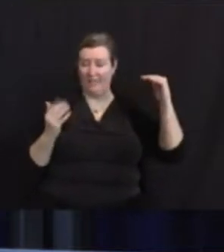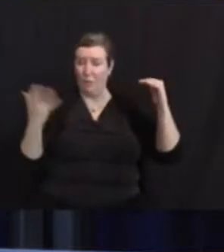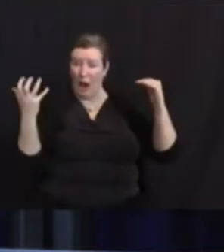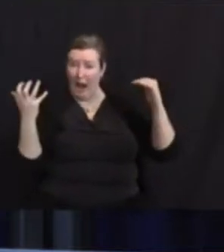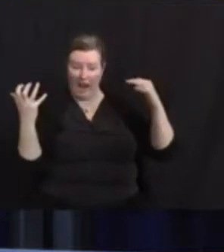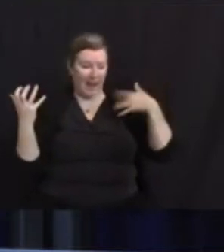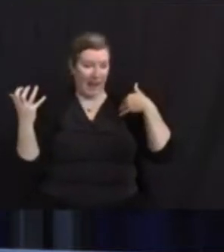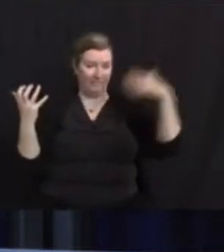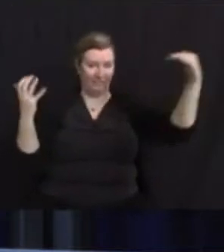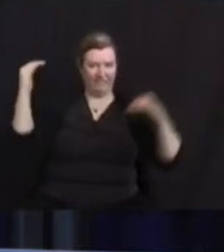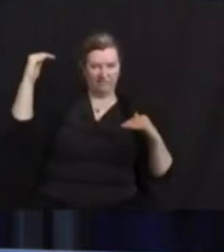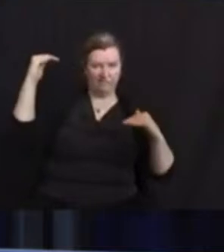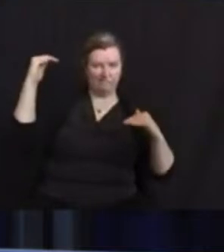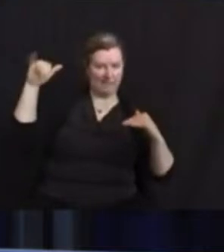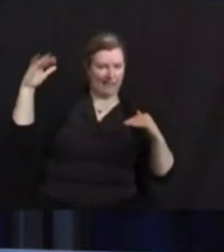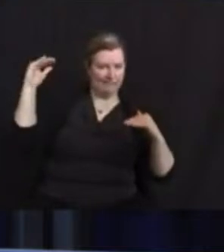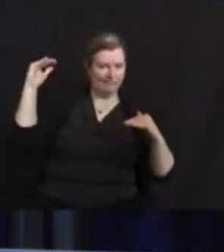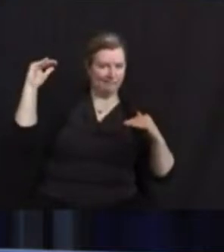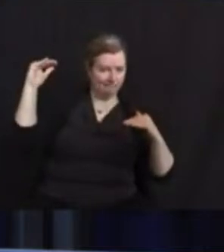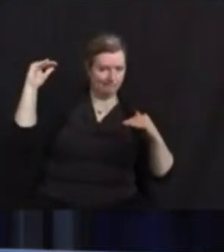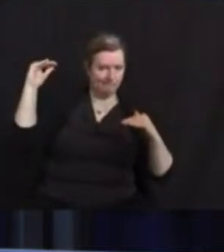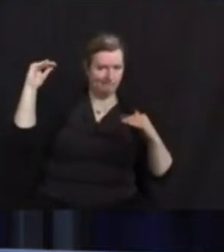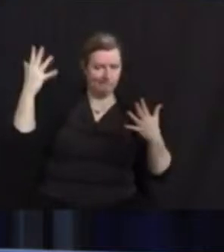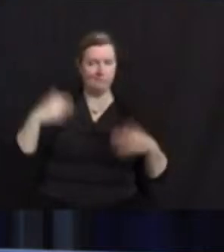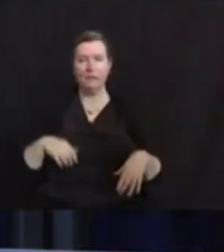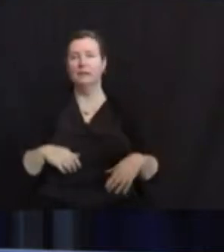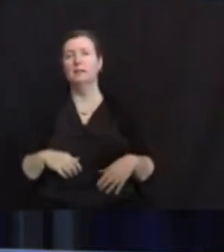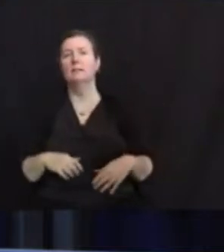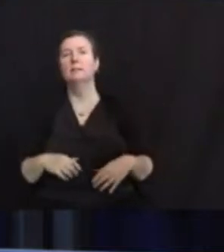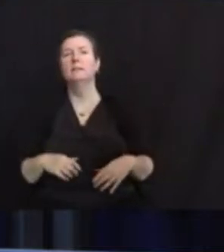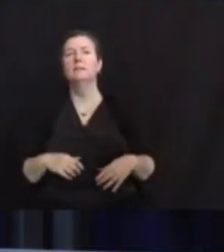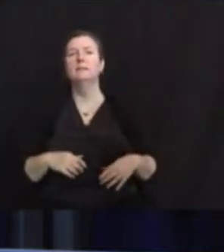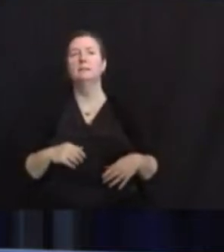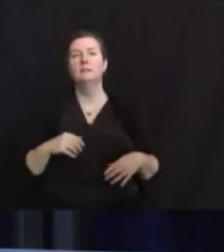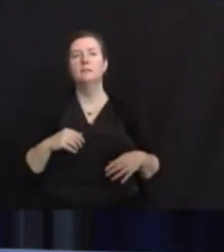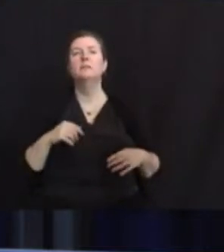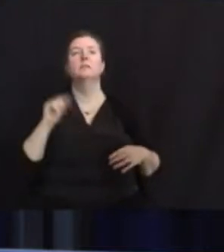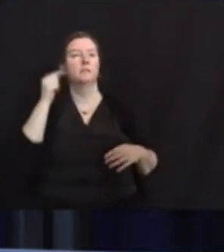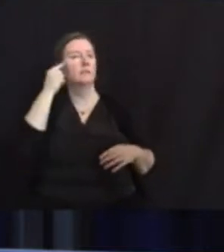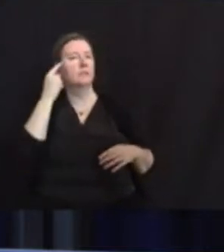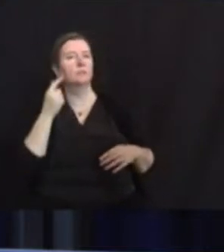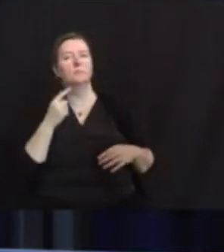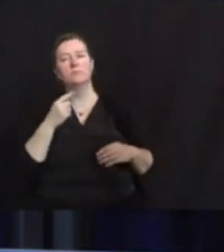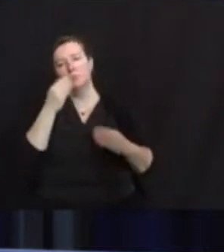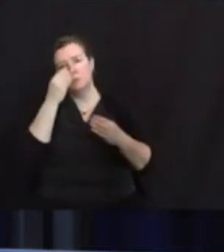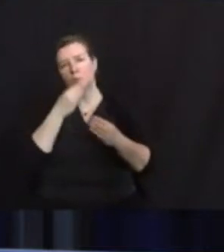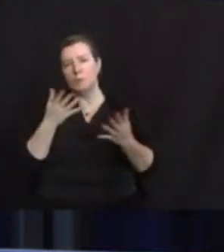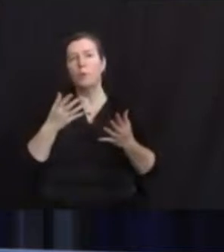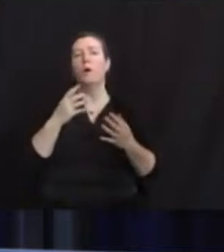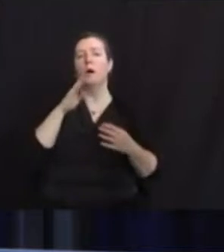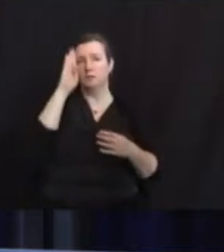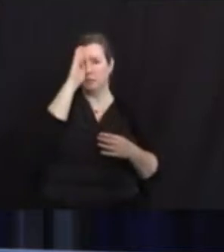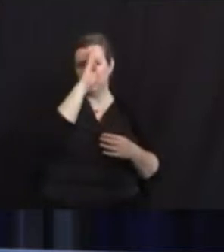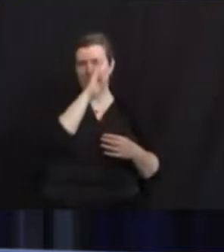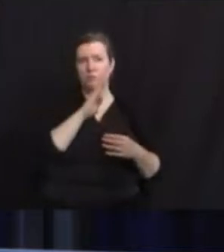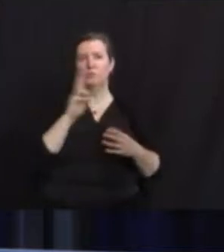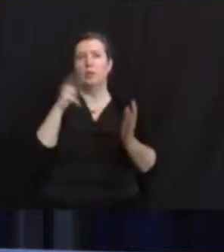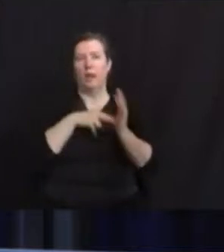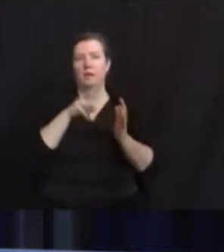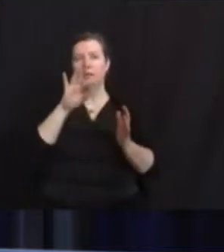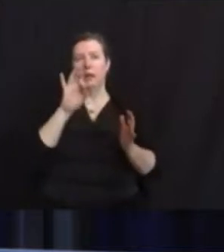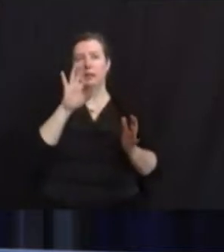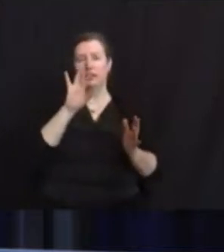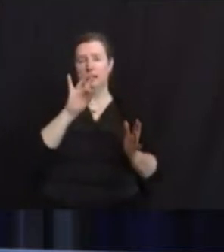Moving on to the department's daily report, as the governor shared, our hospitals reported 2,986 hospitalizations of